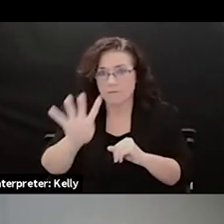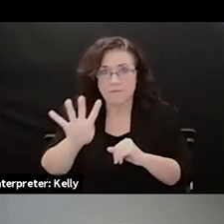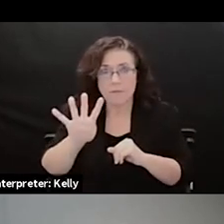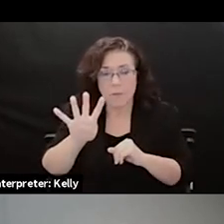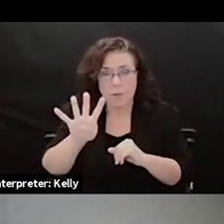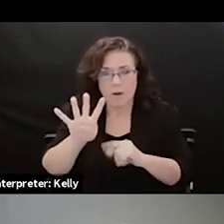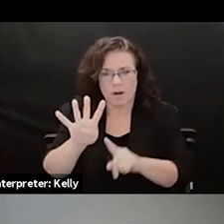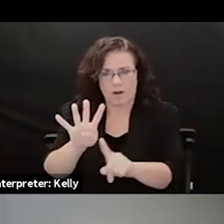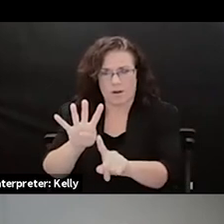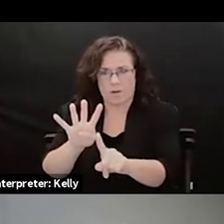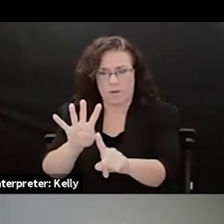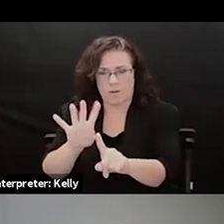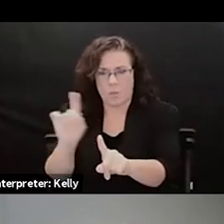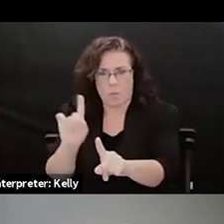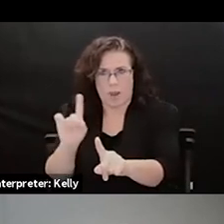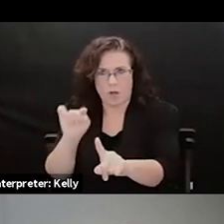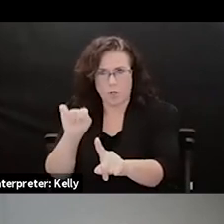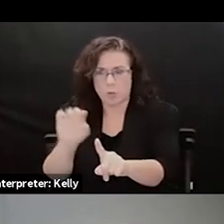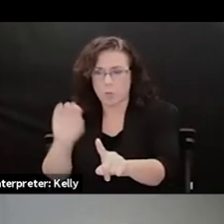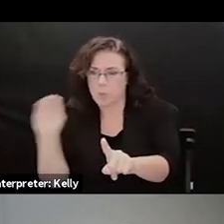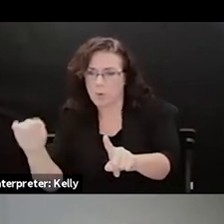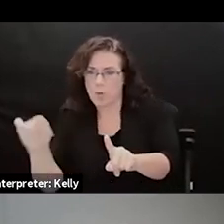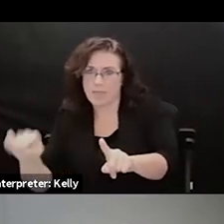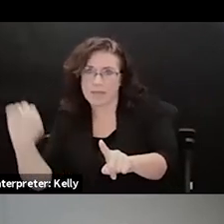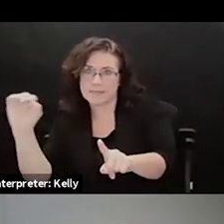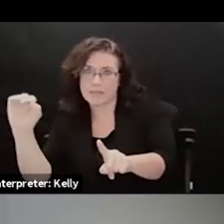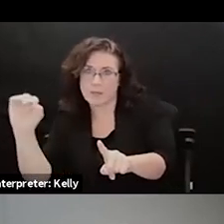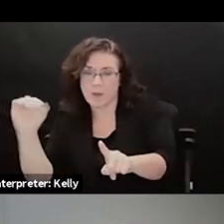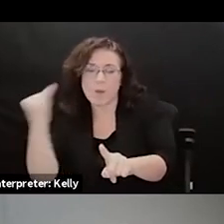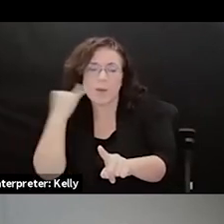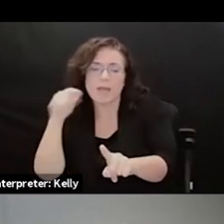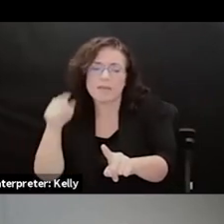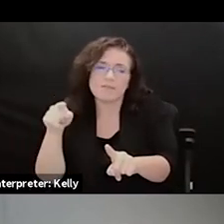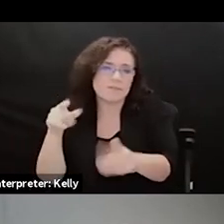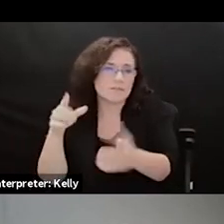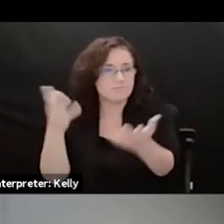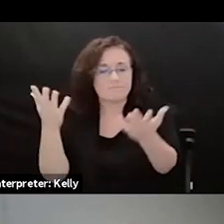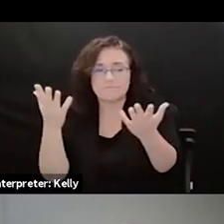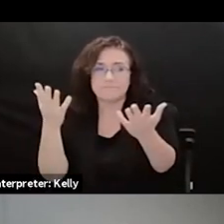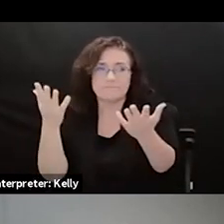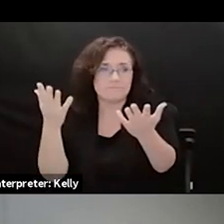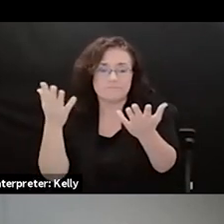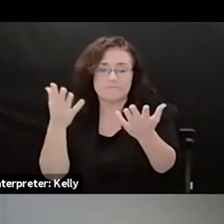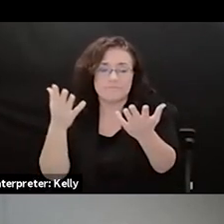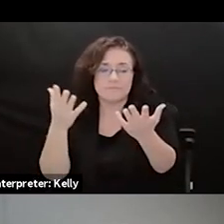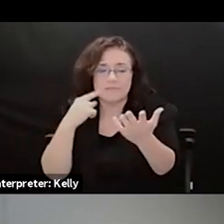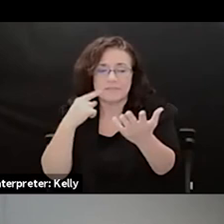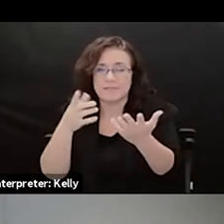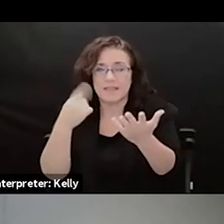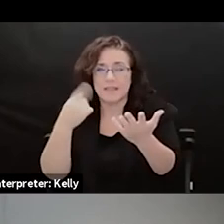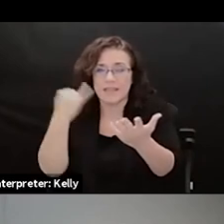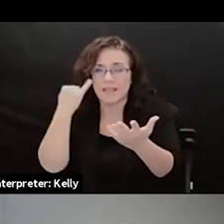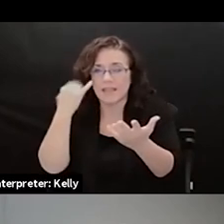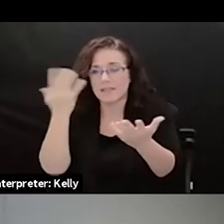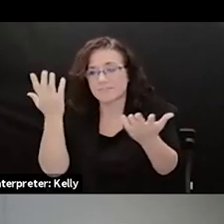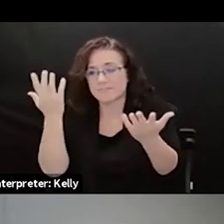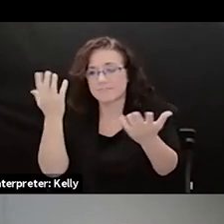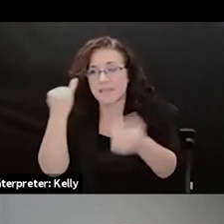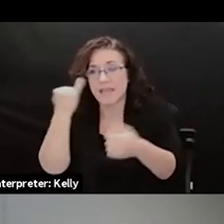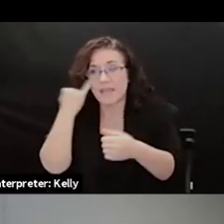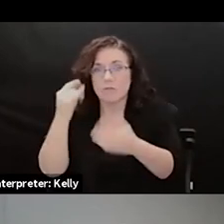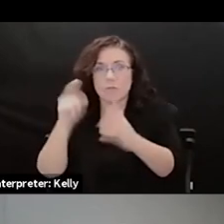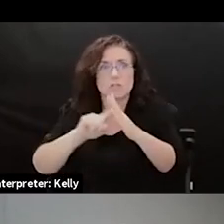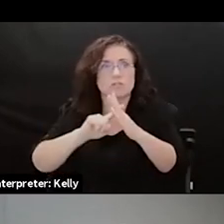zero starting with we're going to get this down and get it even and you're the person that's taking care of and these the steps so maybe you starting from some starting